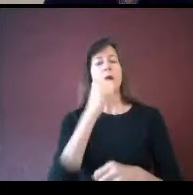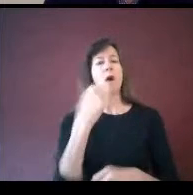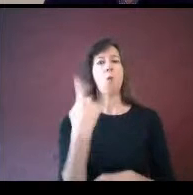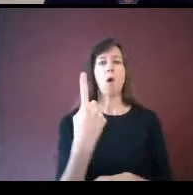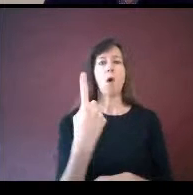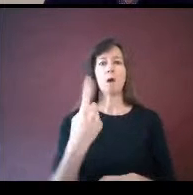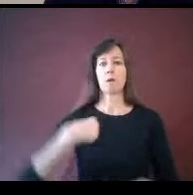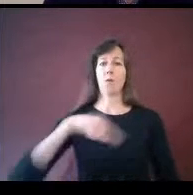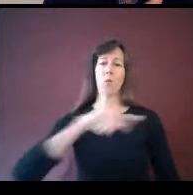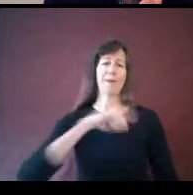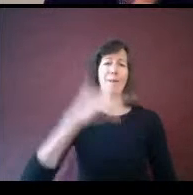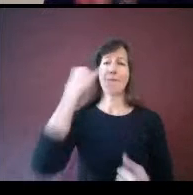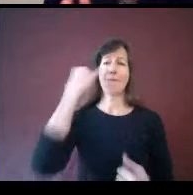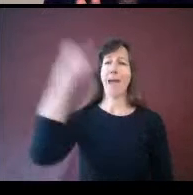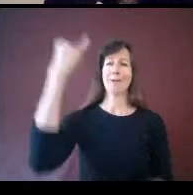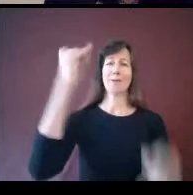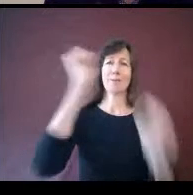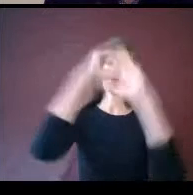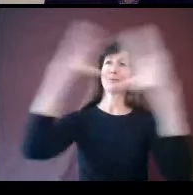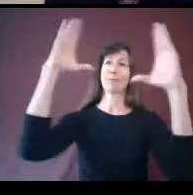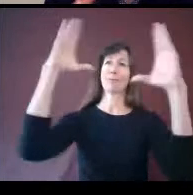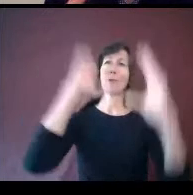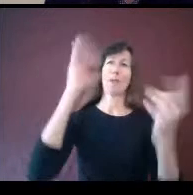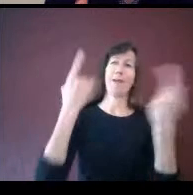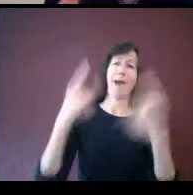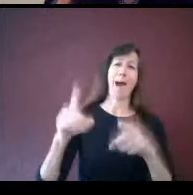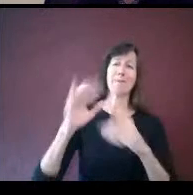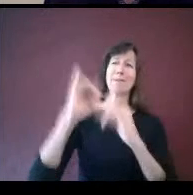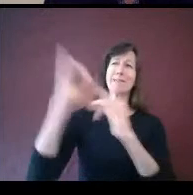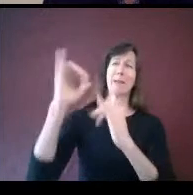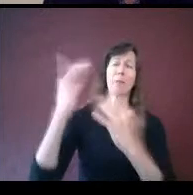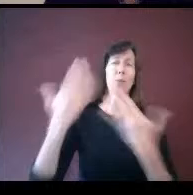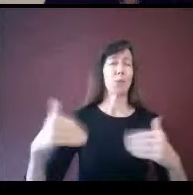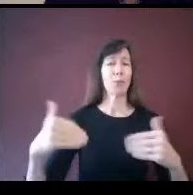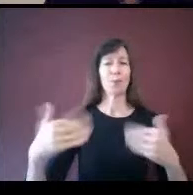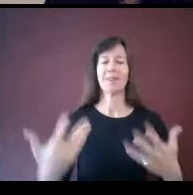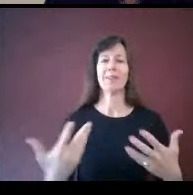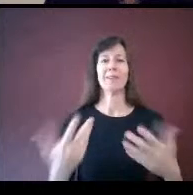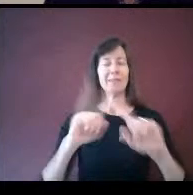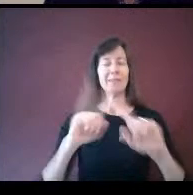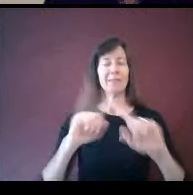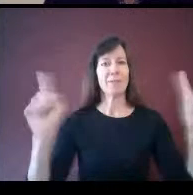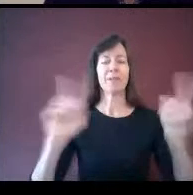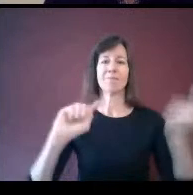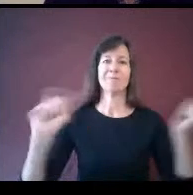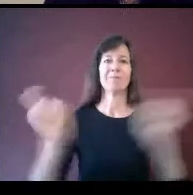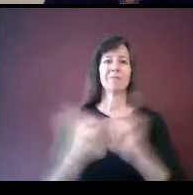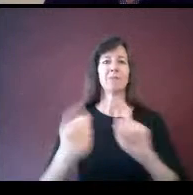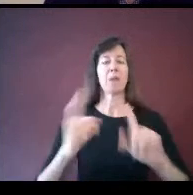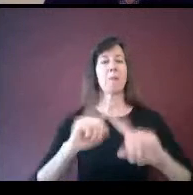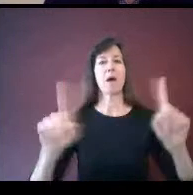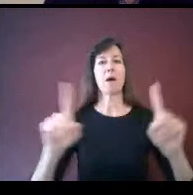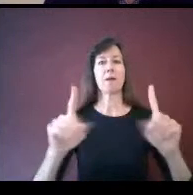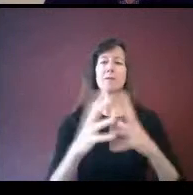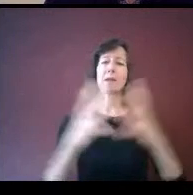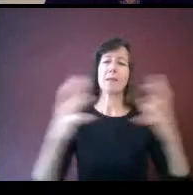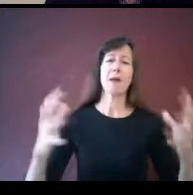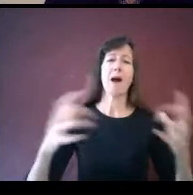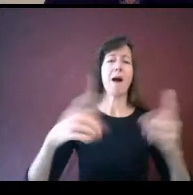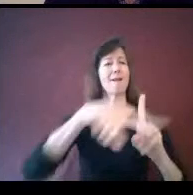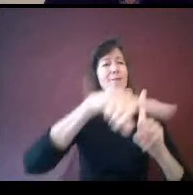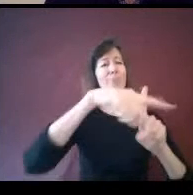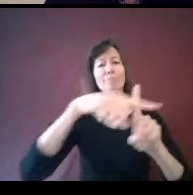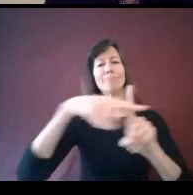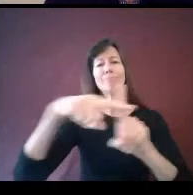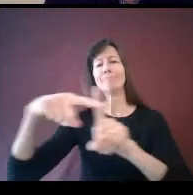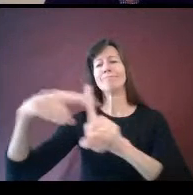we also saw a whole host of really positive silver lining moments of us coming together as a community and taking care